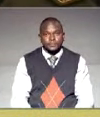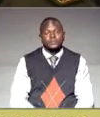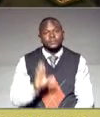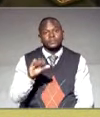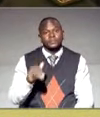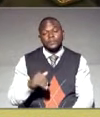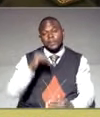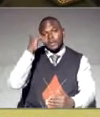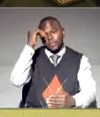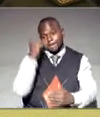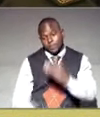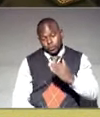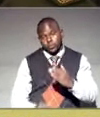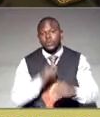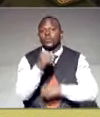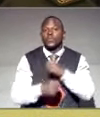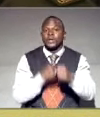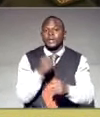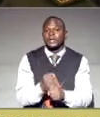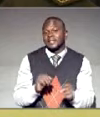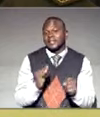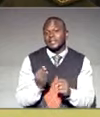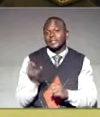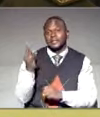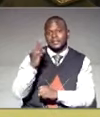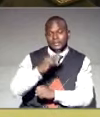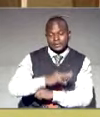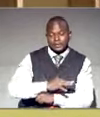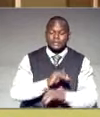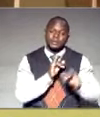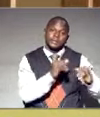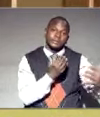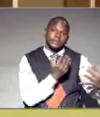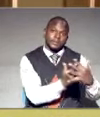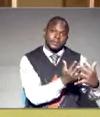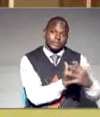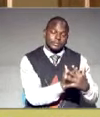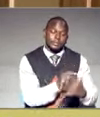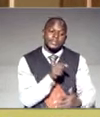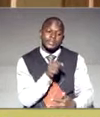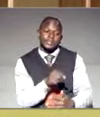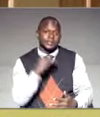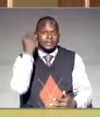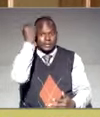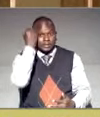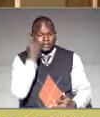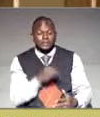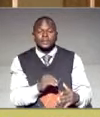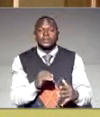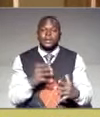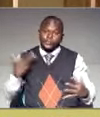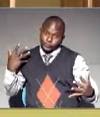After deducting 1 year and 13 days spent on remand, this court hereby sentence